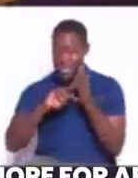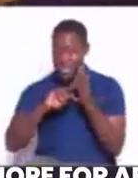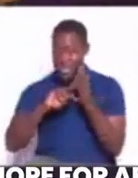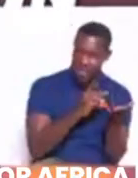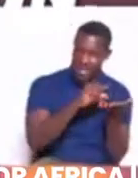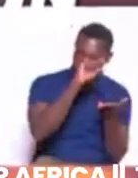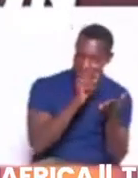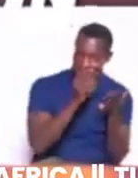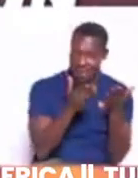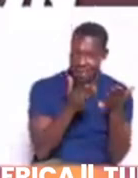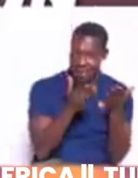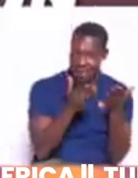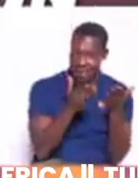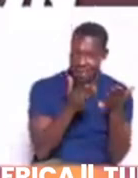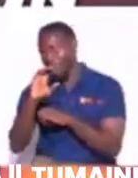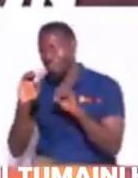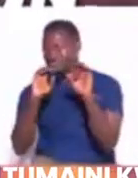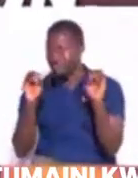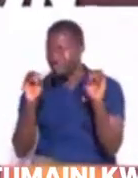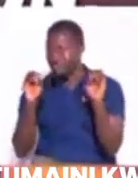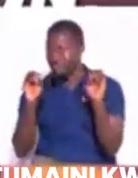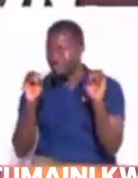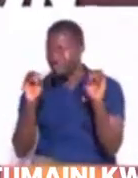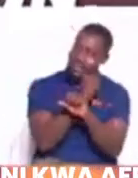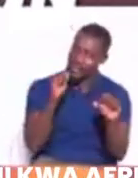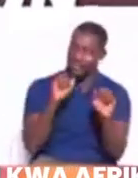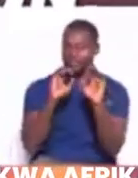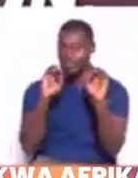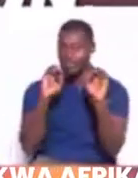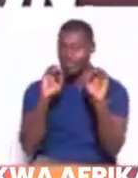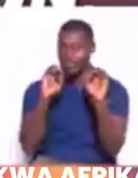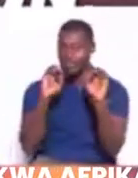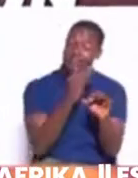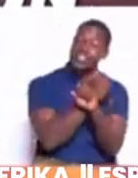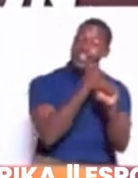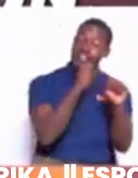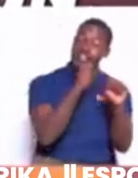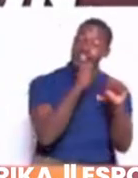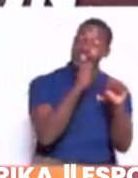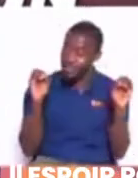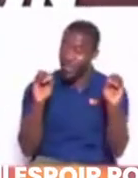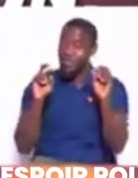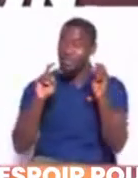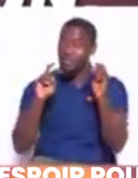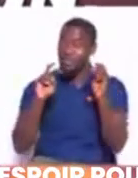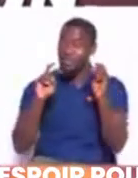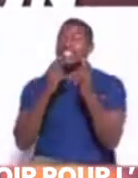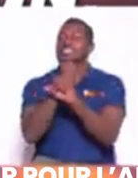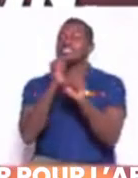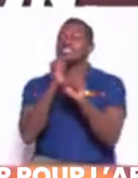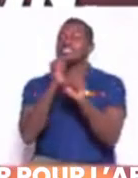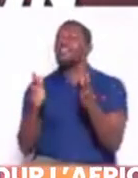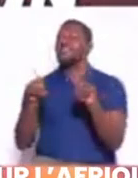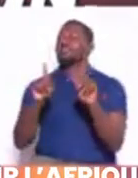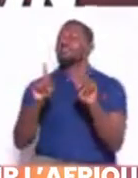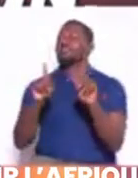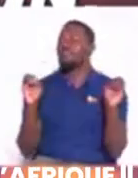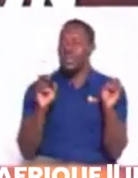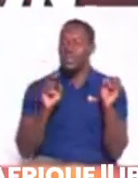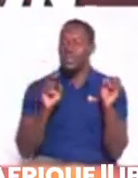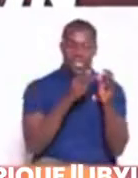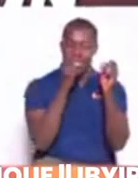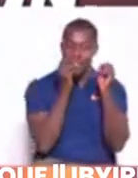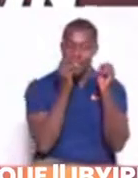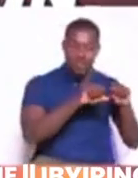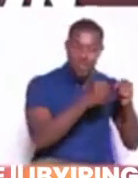no cross, there is no salvation. If there is no salvation, there is no Savior. So you see, if you do away with the law, you do